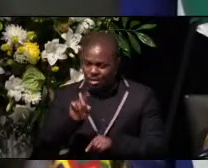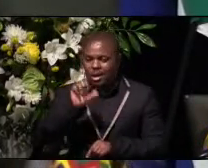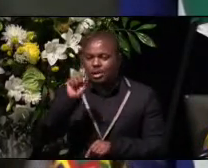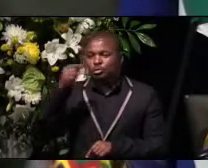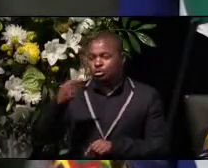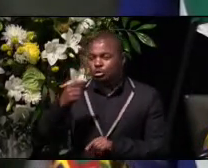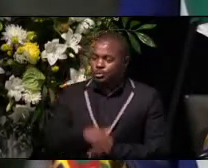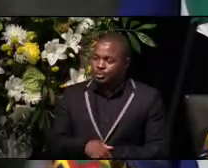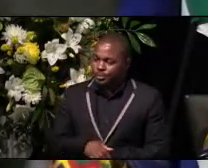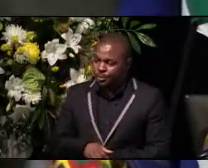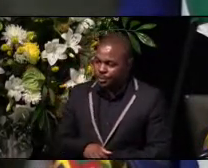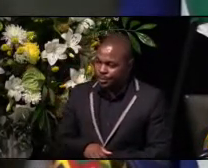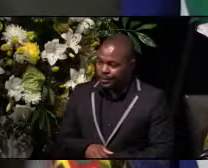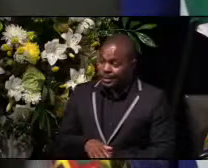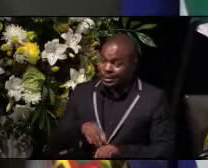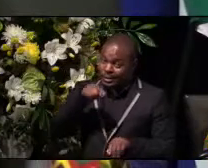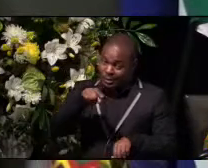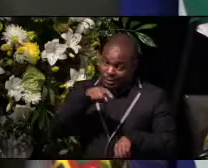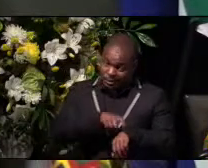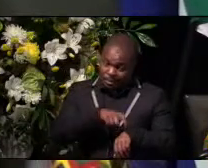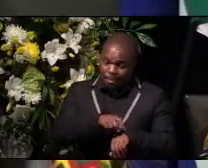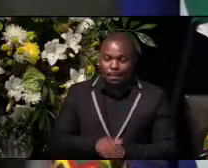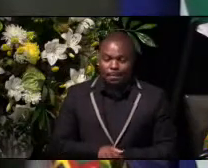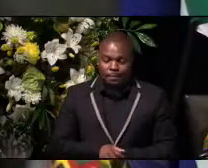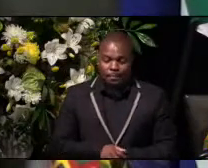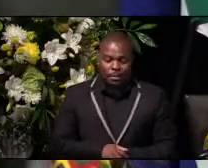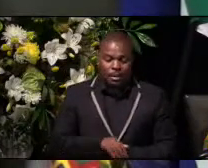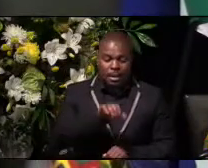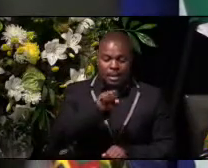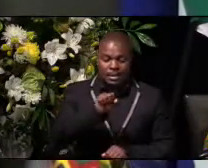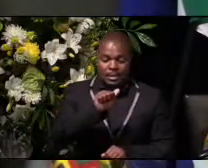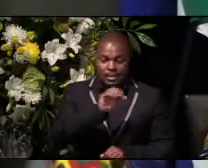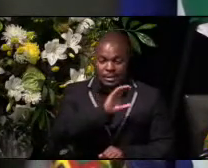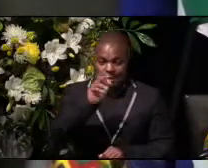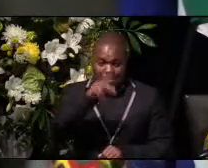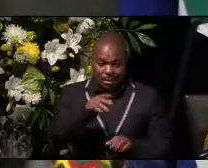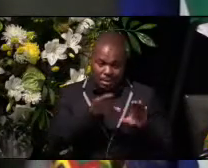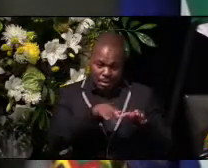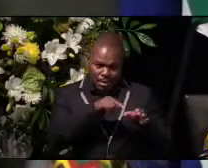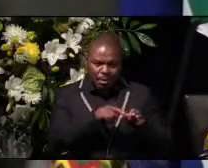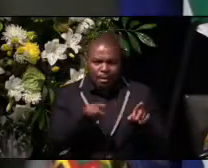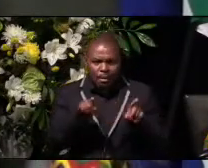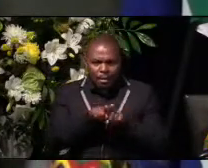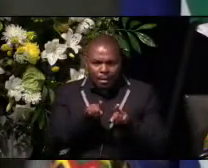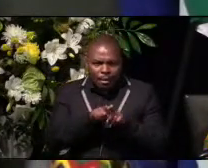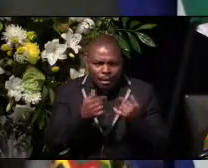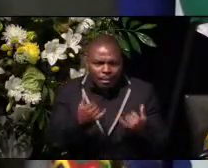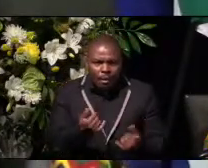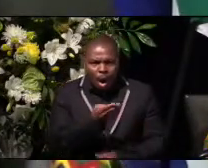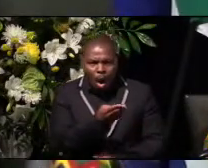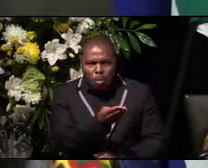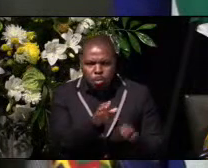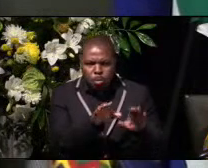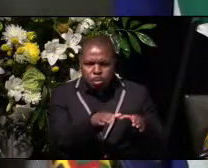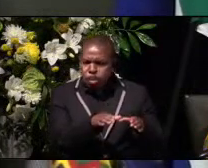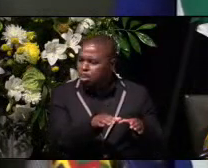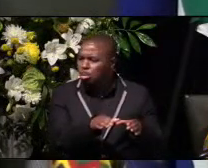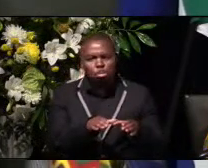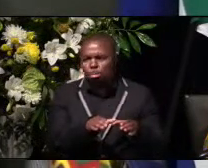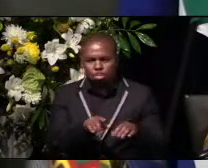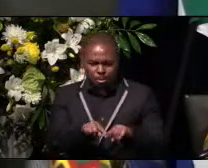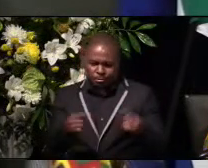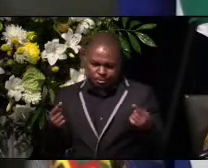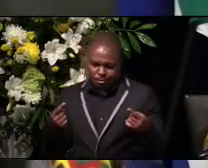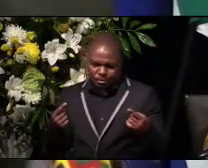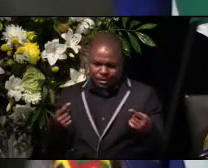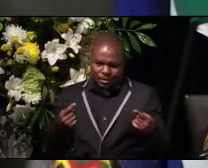and at that stage the Communist party was not the Communist party that we are familiar with the Communist Party